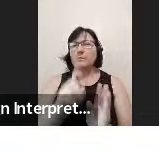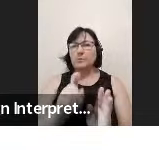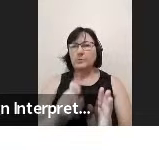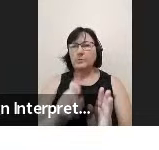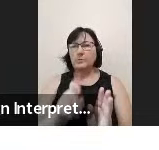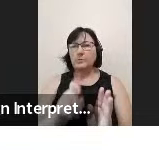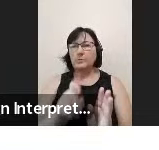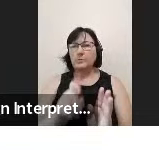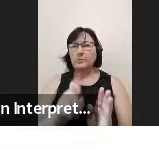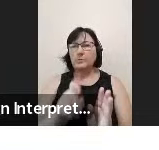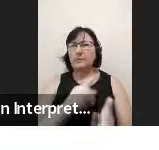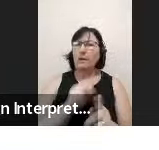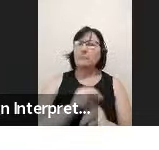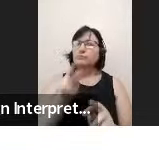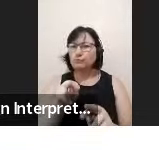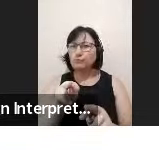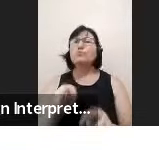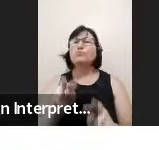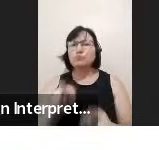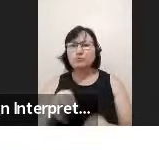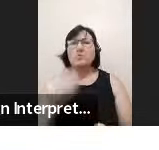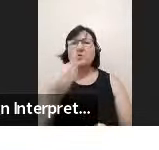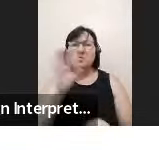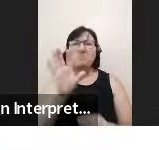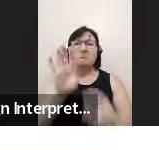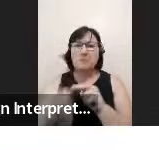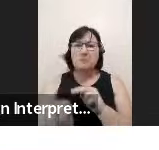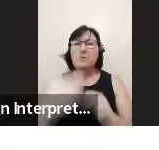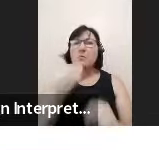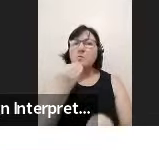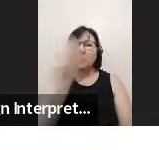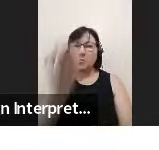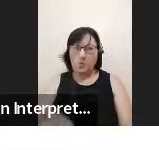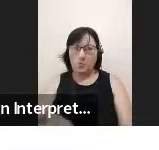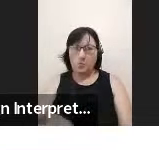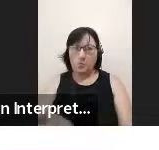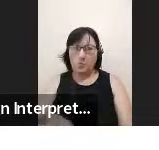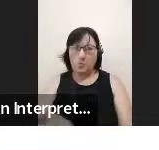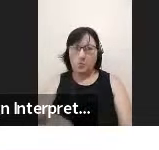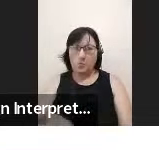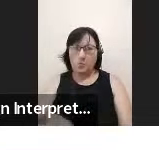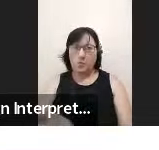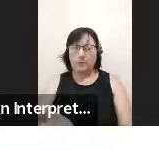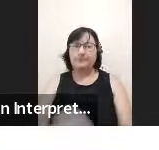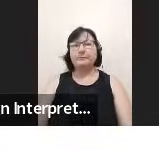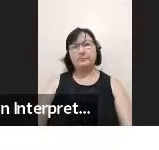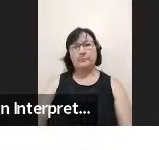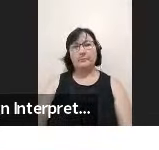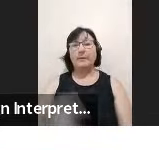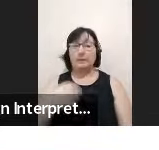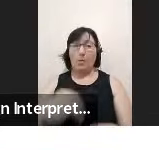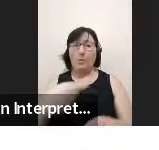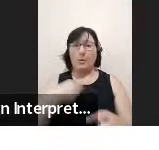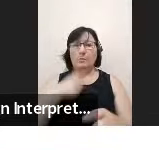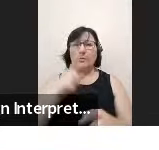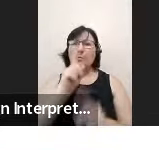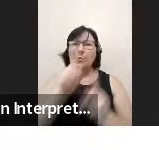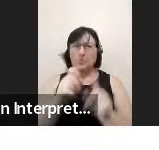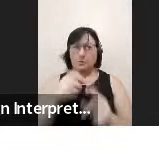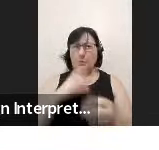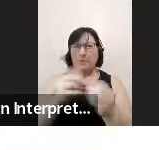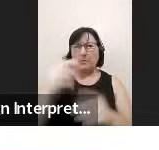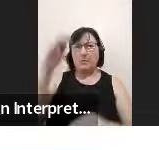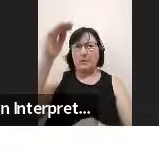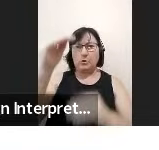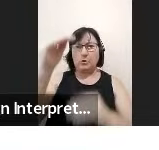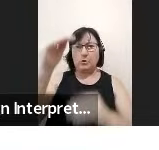who you are. We are currently in a process of shortening the questionnaire, because we've realized that there's a number of questionnaires that